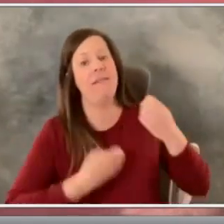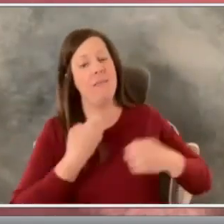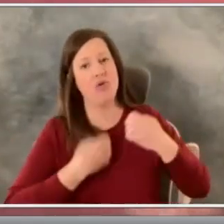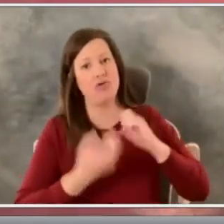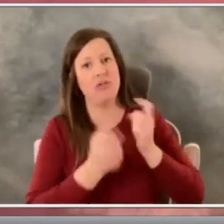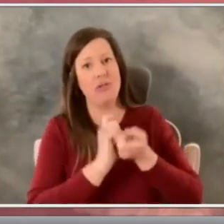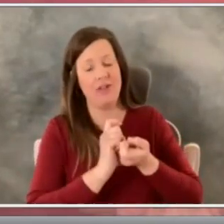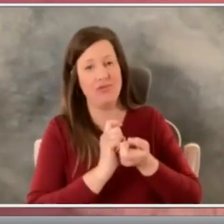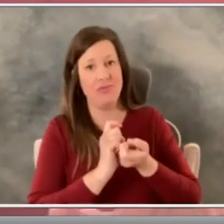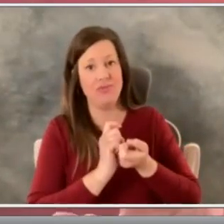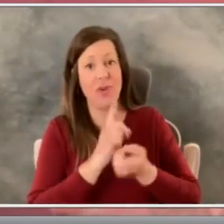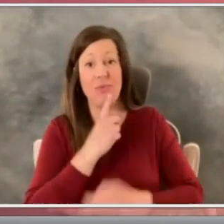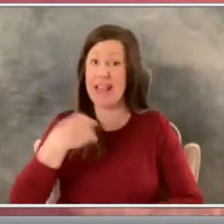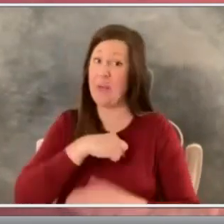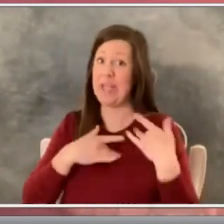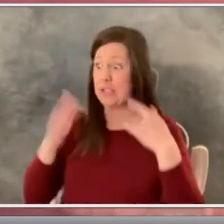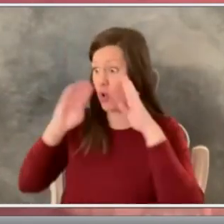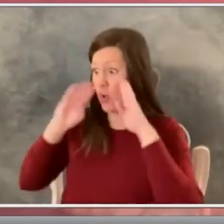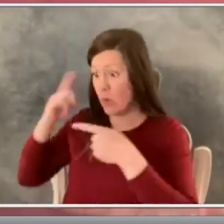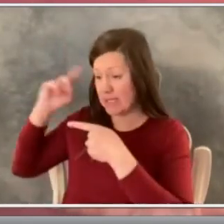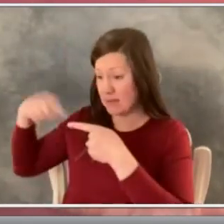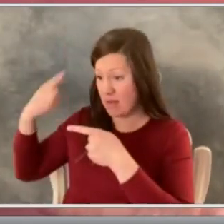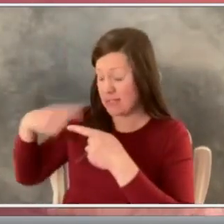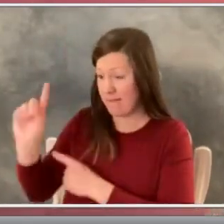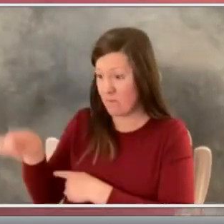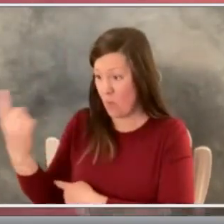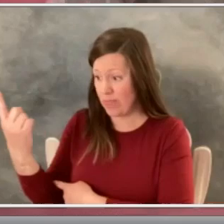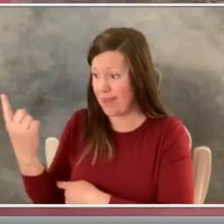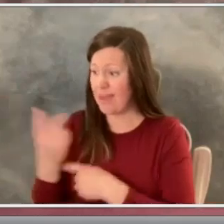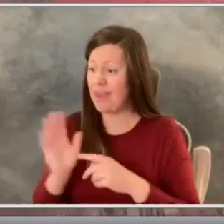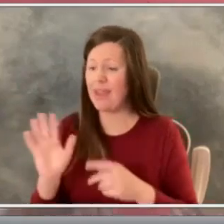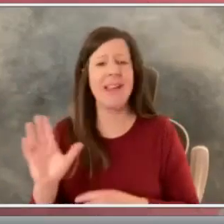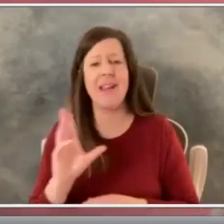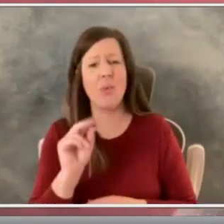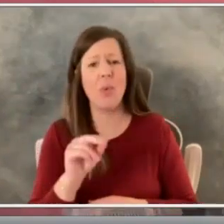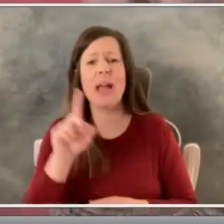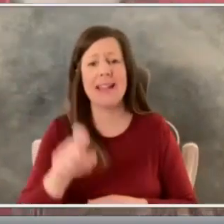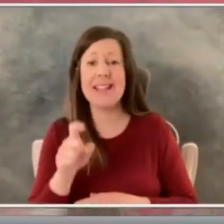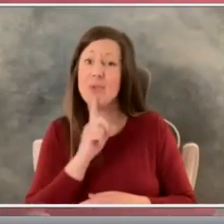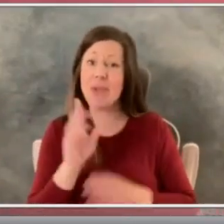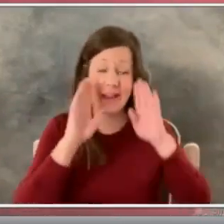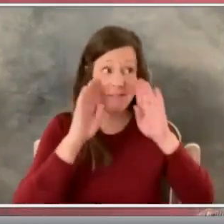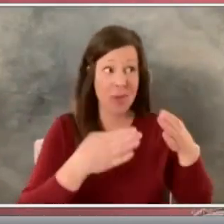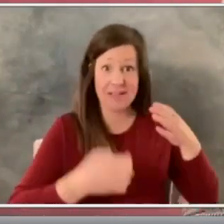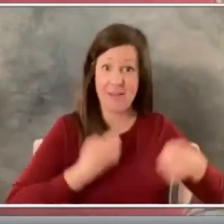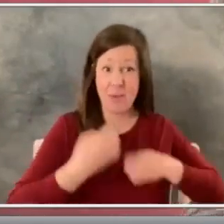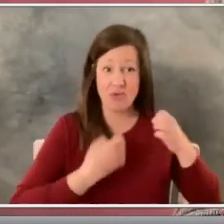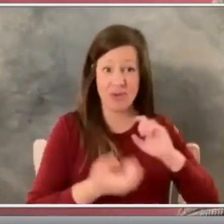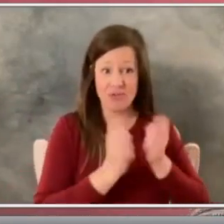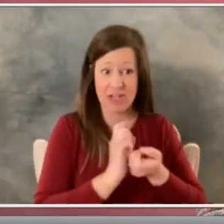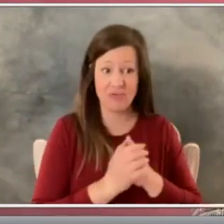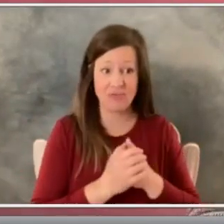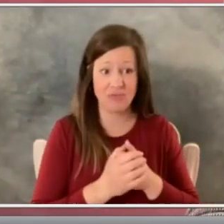spend all our time here. Mm-hmm. And we need to spend most our time here. Right. Shifting.